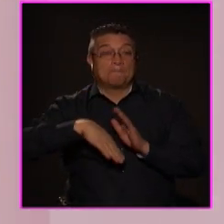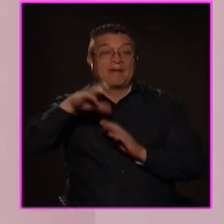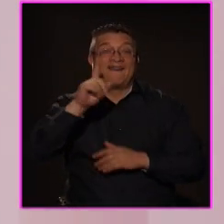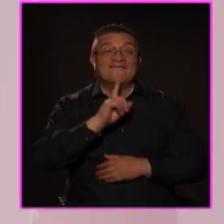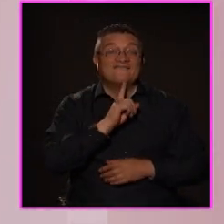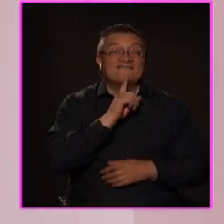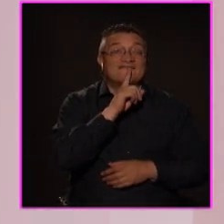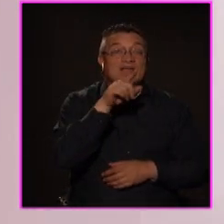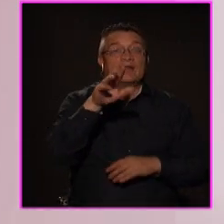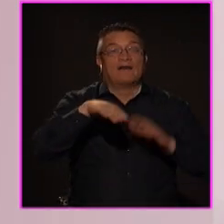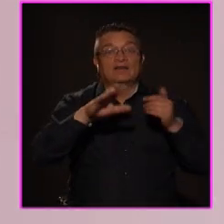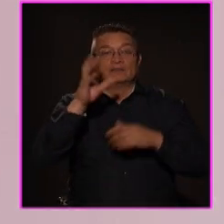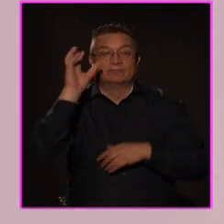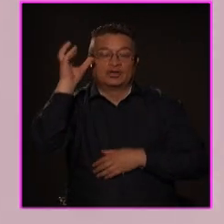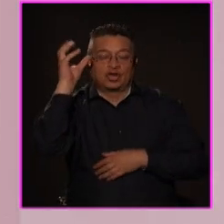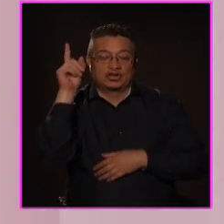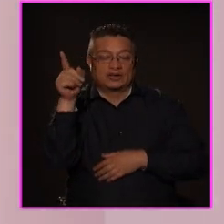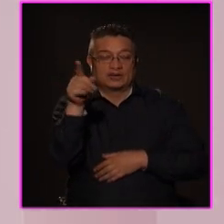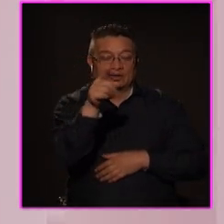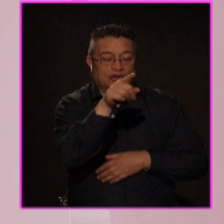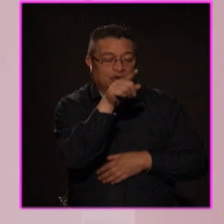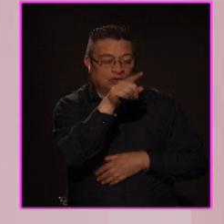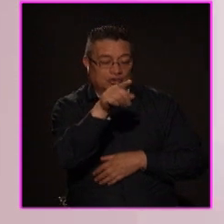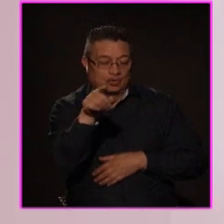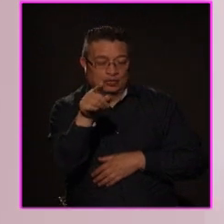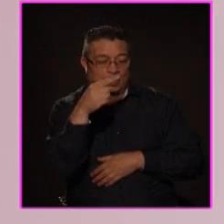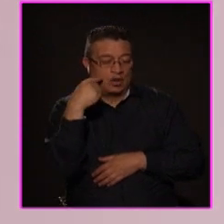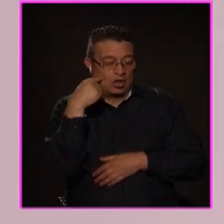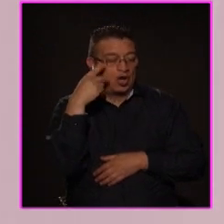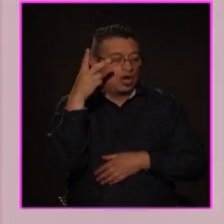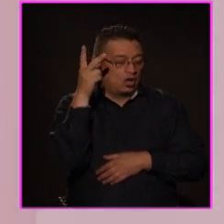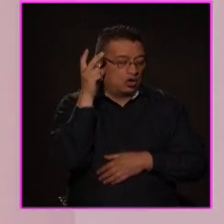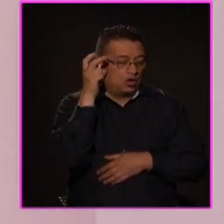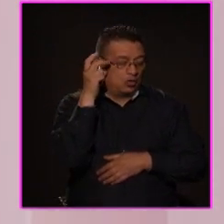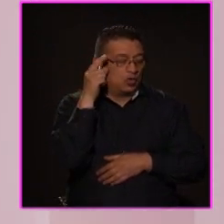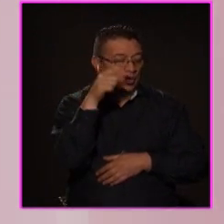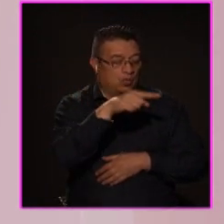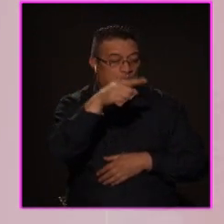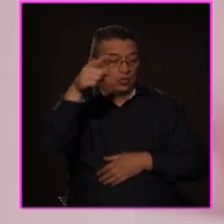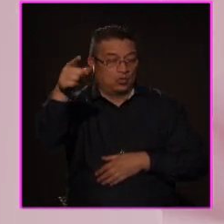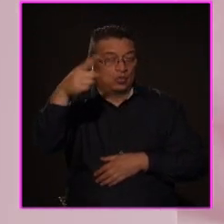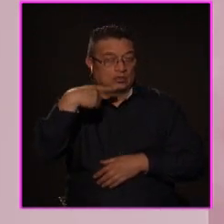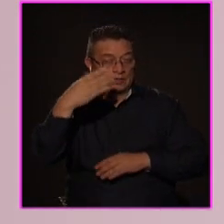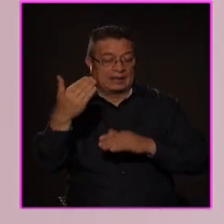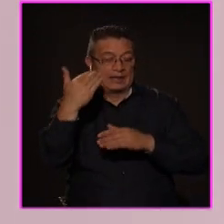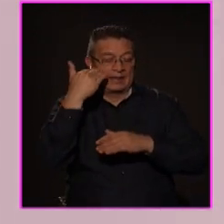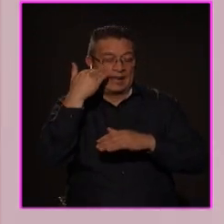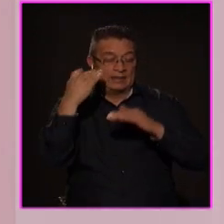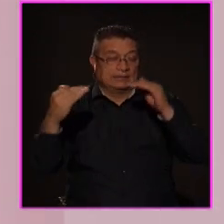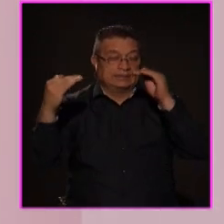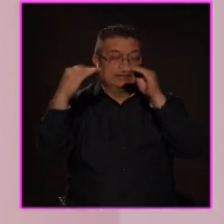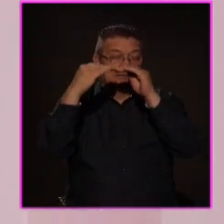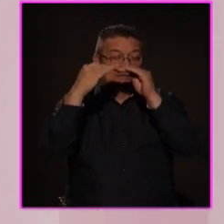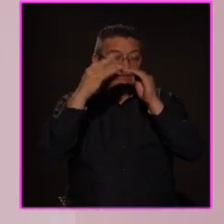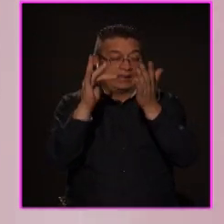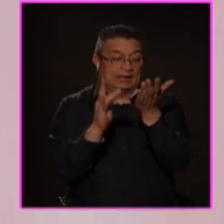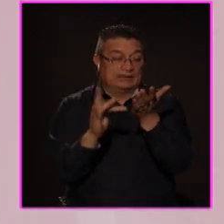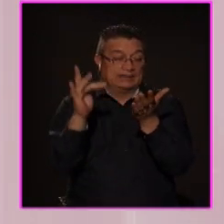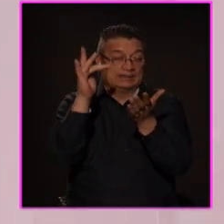think that we are almost at human level intelligence. Now, the last set of issues that I want